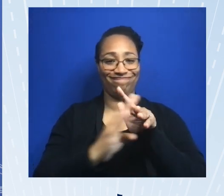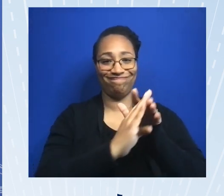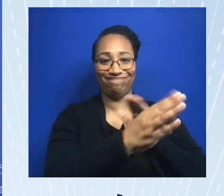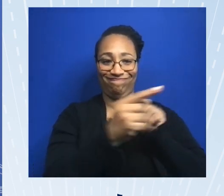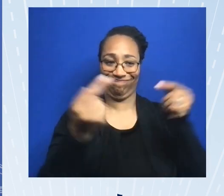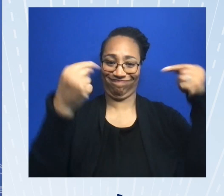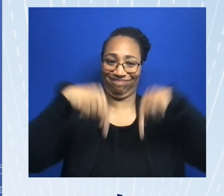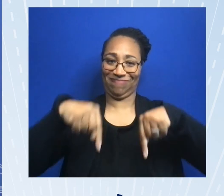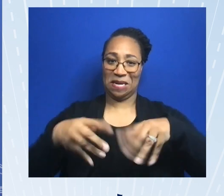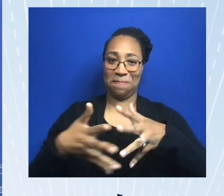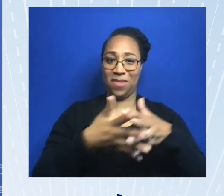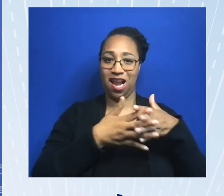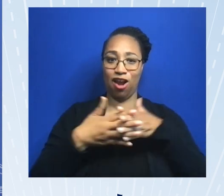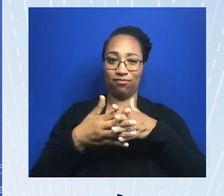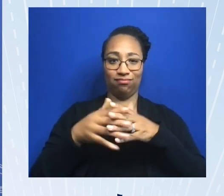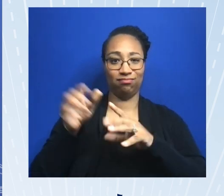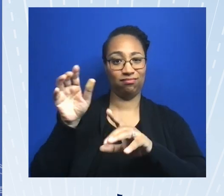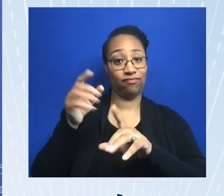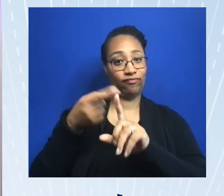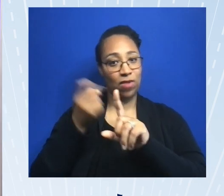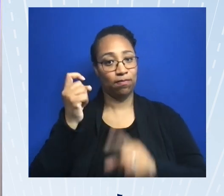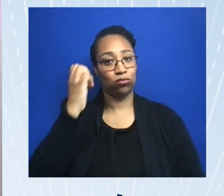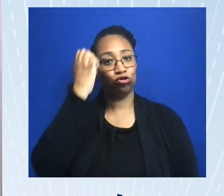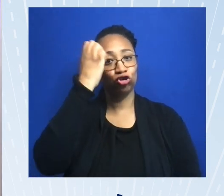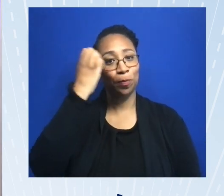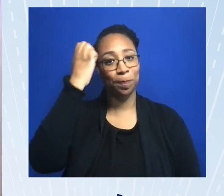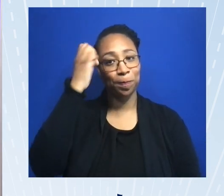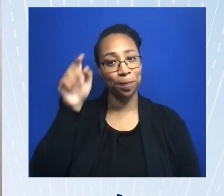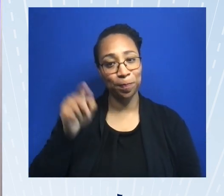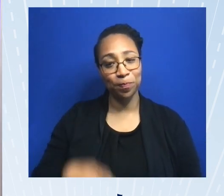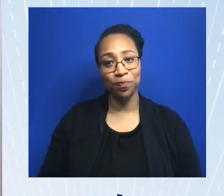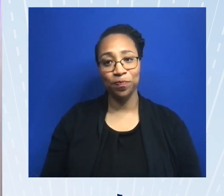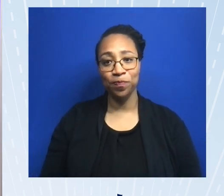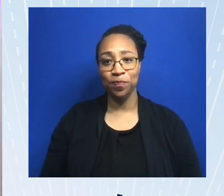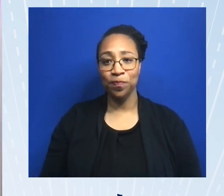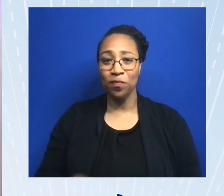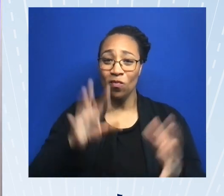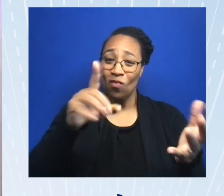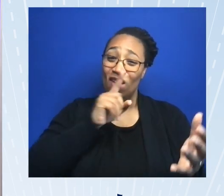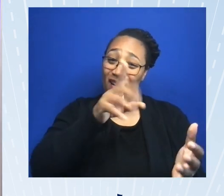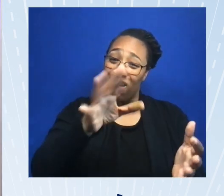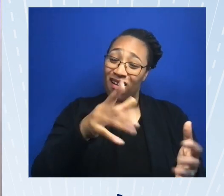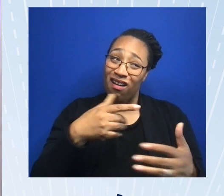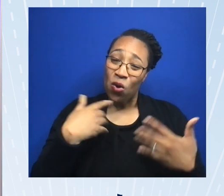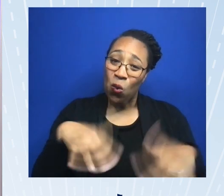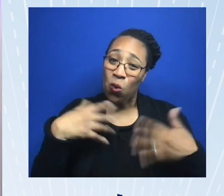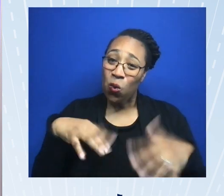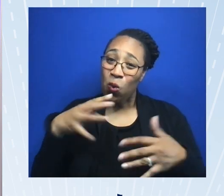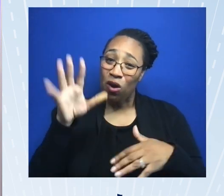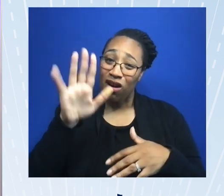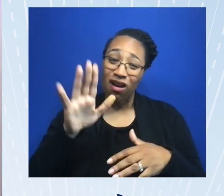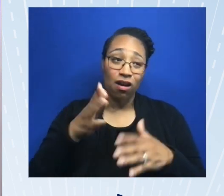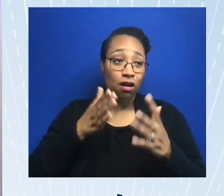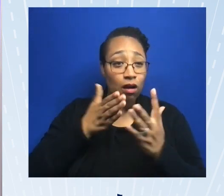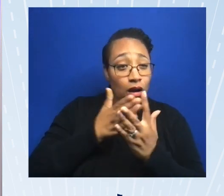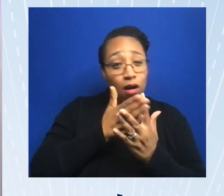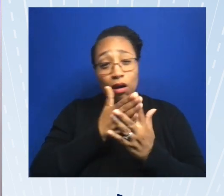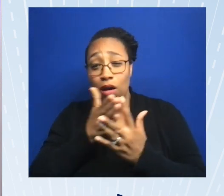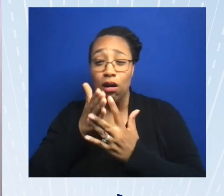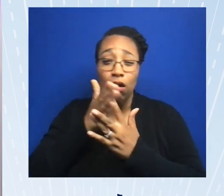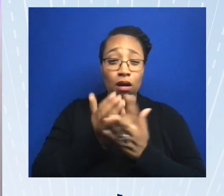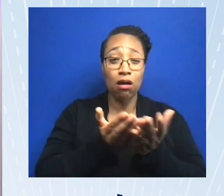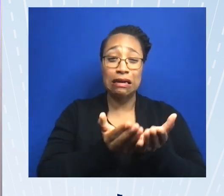their homelands because they were Jewish. Still, my mother was chased home from elementary school in Omaha as a little Jewish